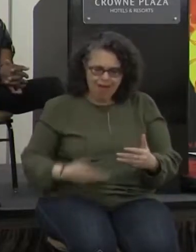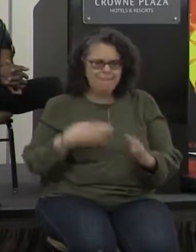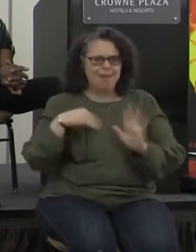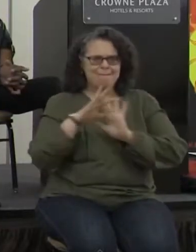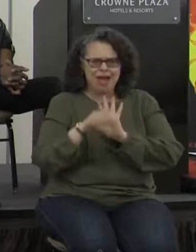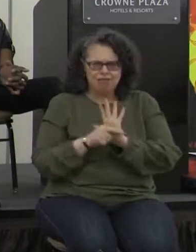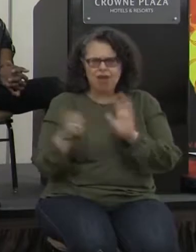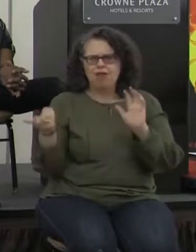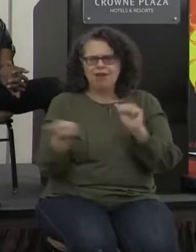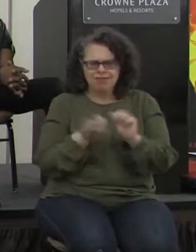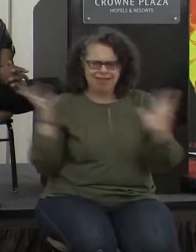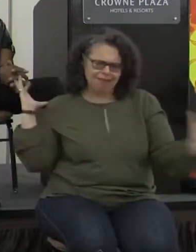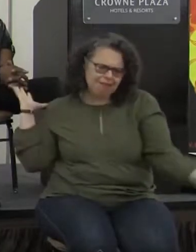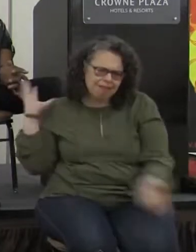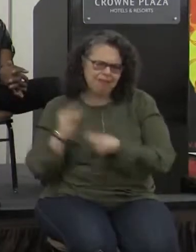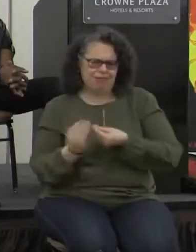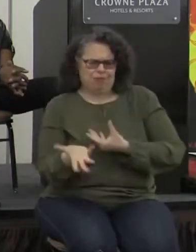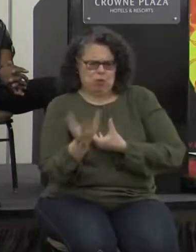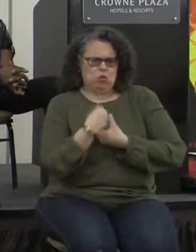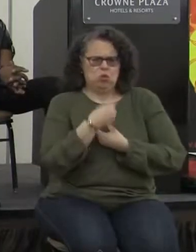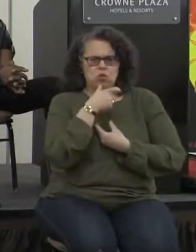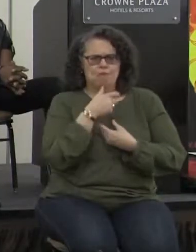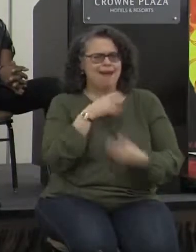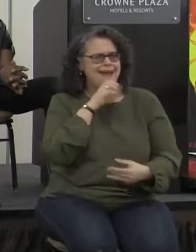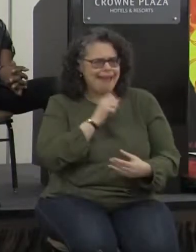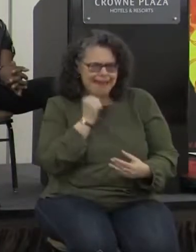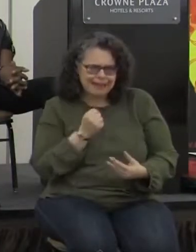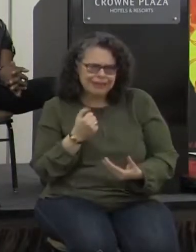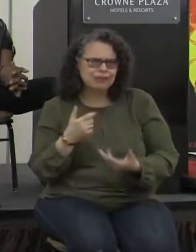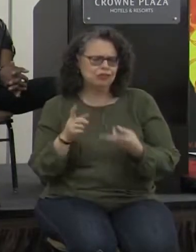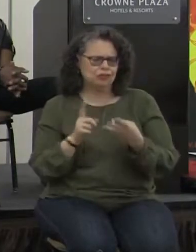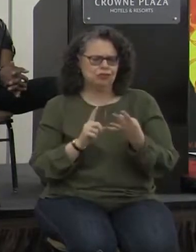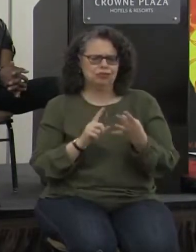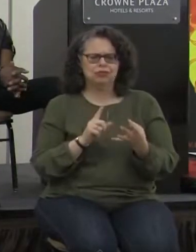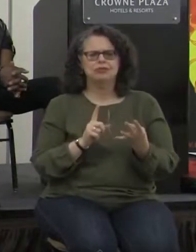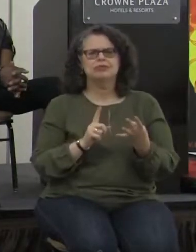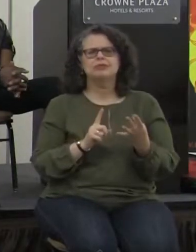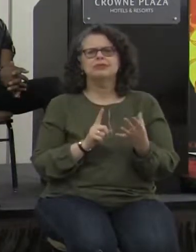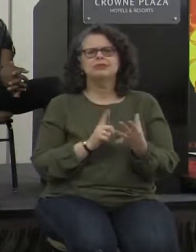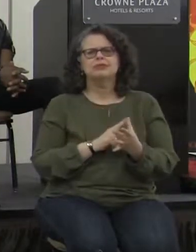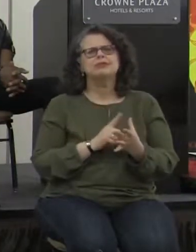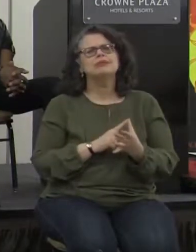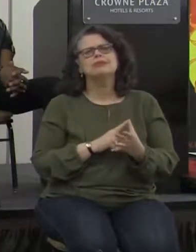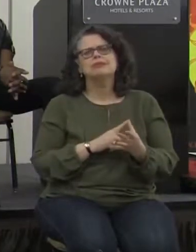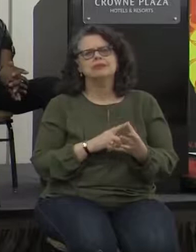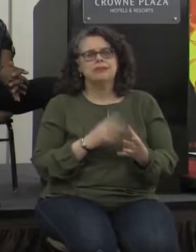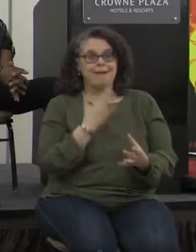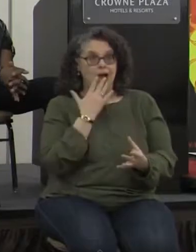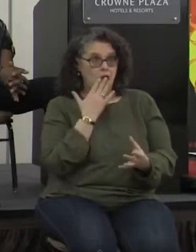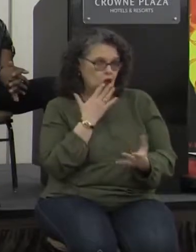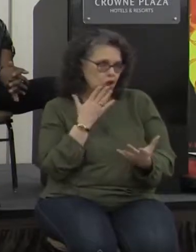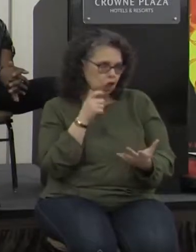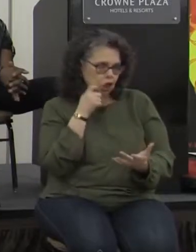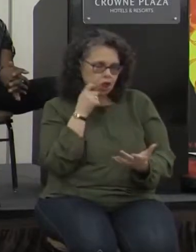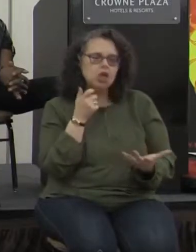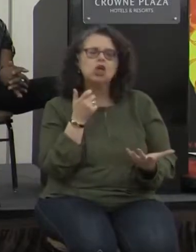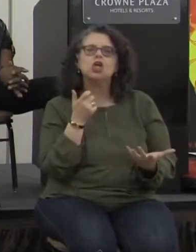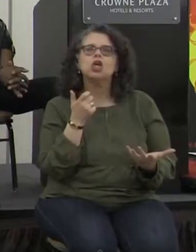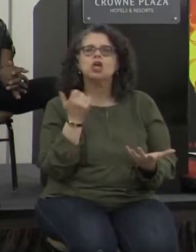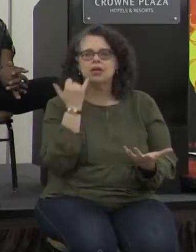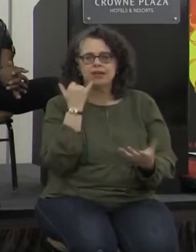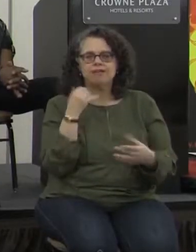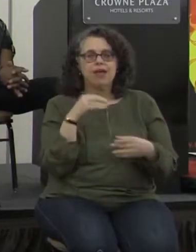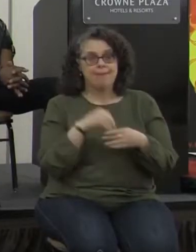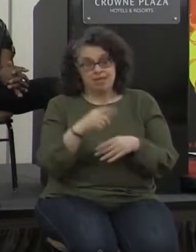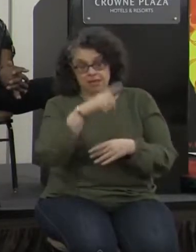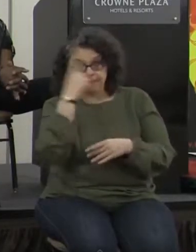those sensibilities. I bring my age to the table. I bring my color to the table. If I'm in the